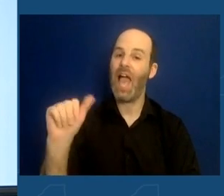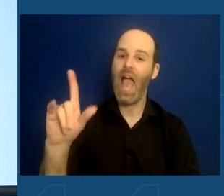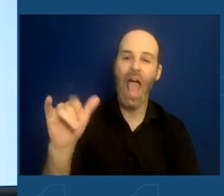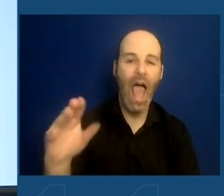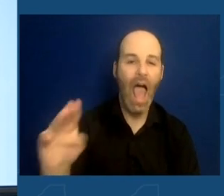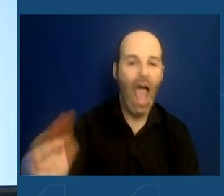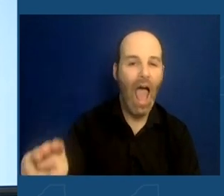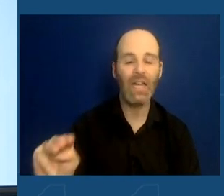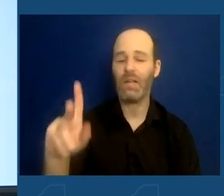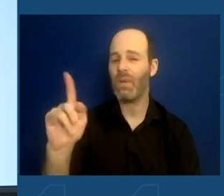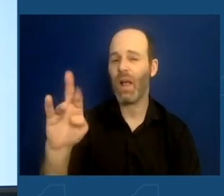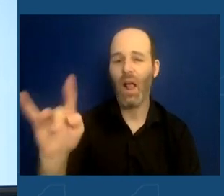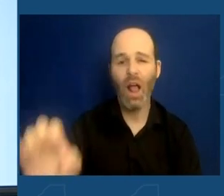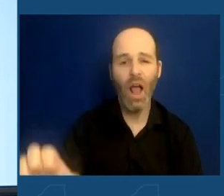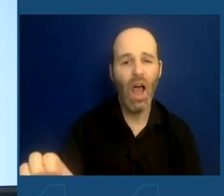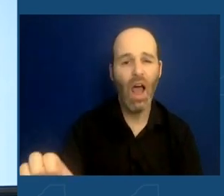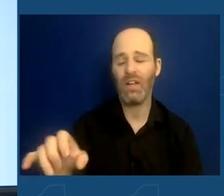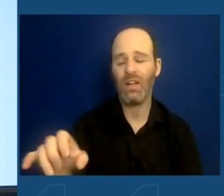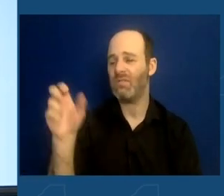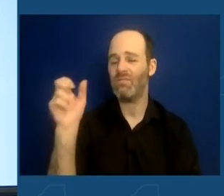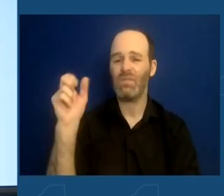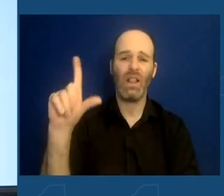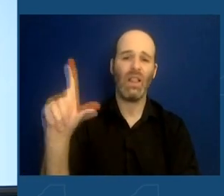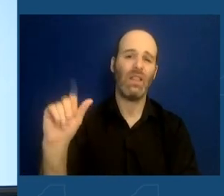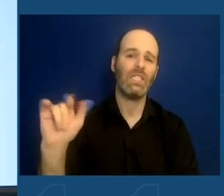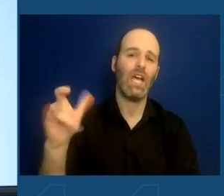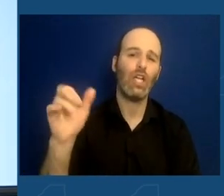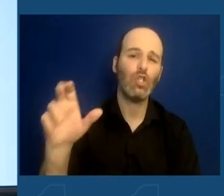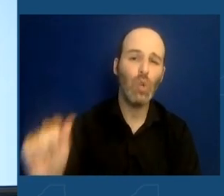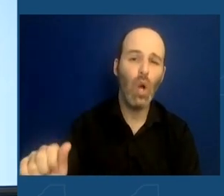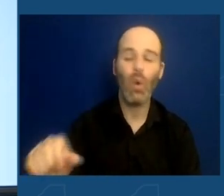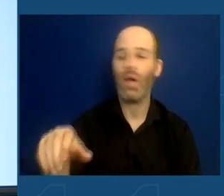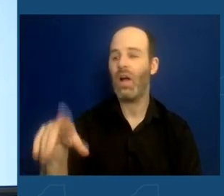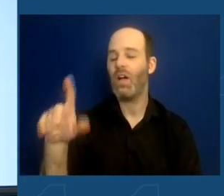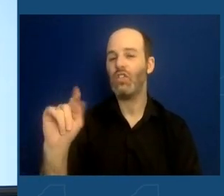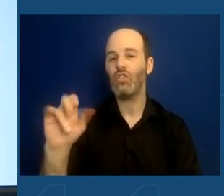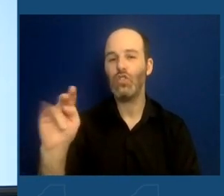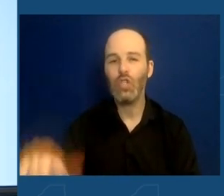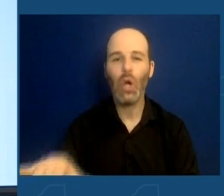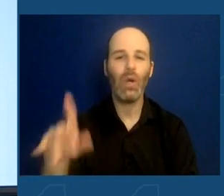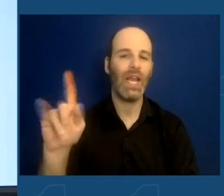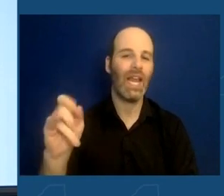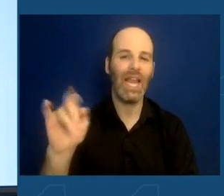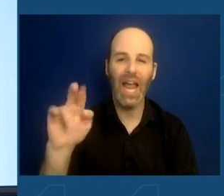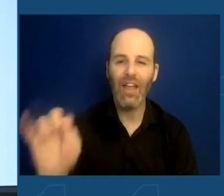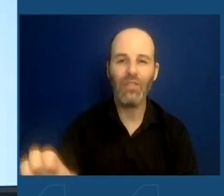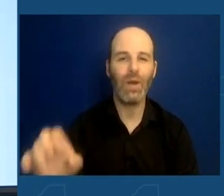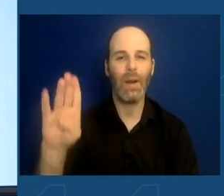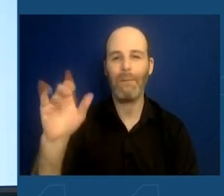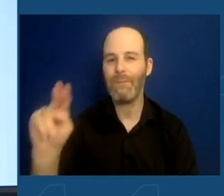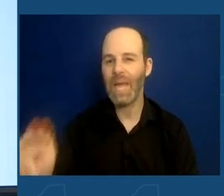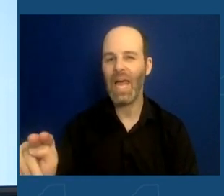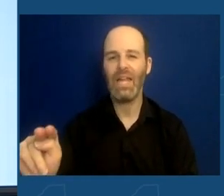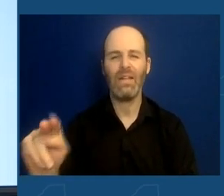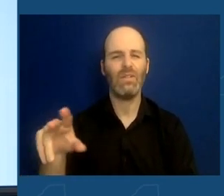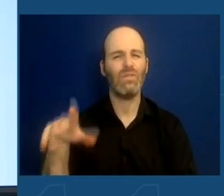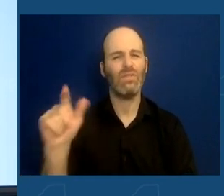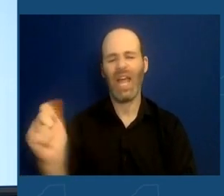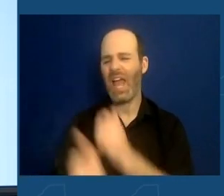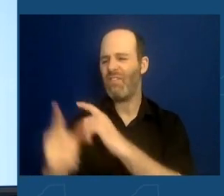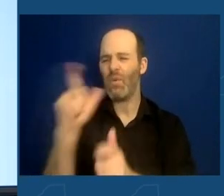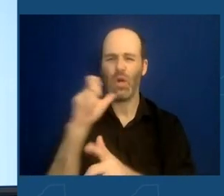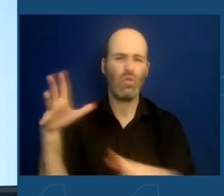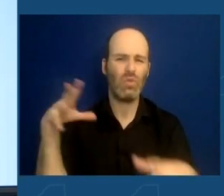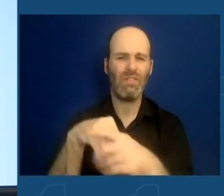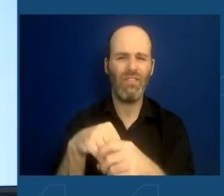at The Rooftop in Latatro, and then others, Tony Pauline, Catherine Watson, Ben Lockwood, everybody who had a hand